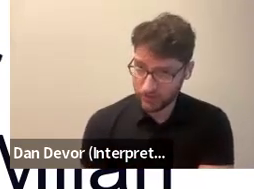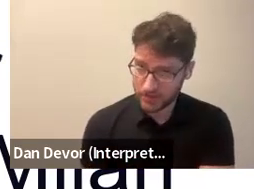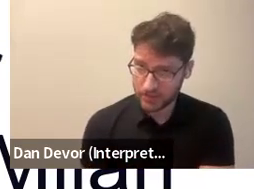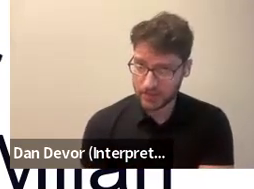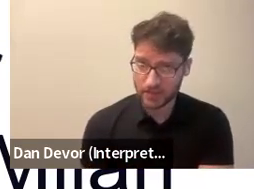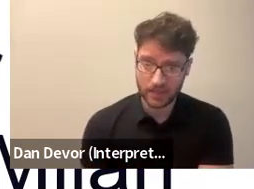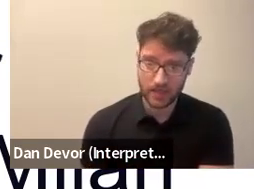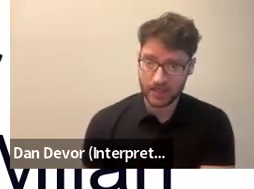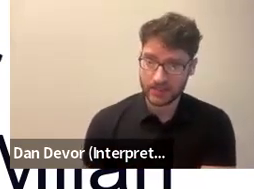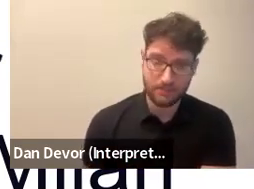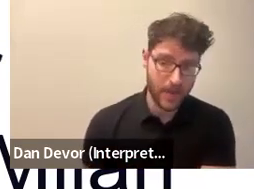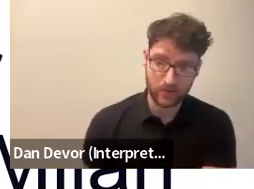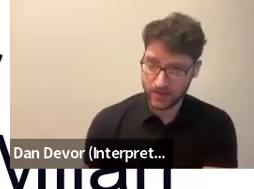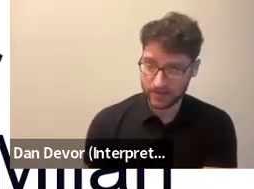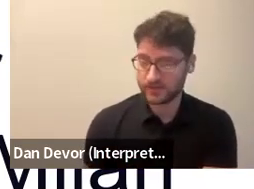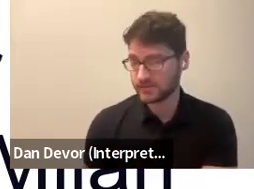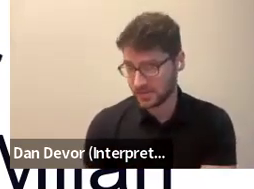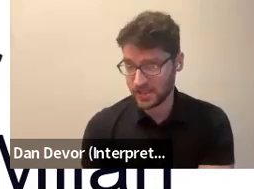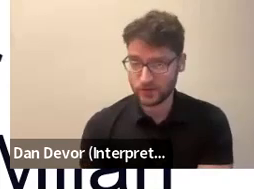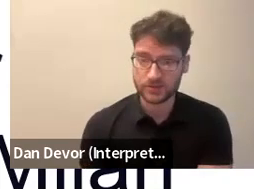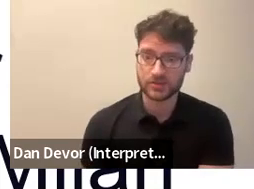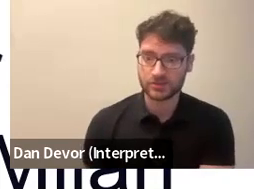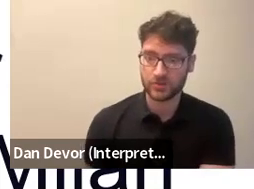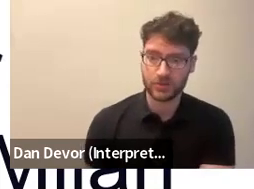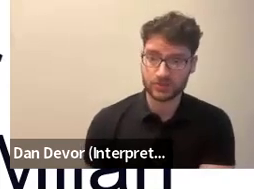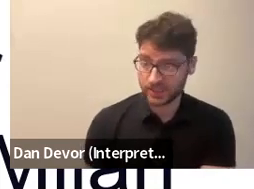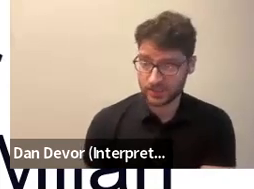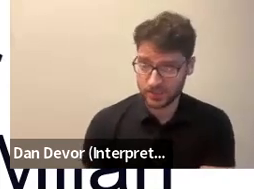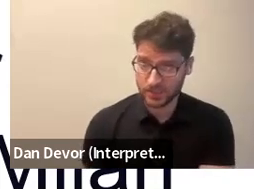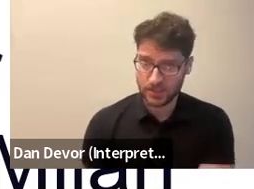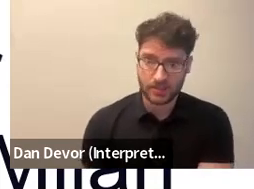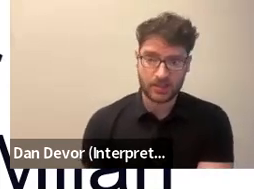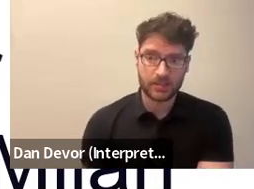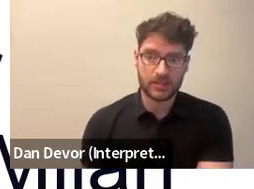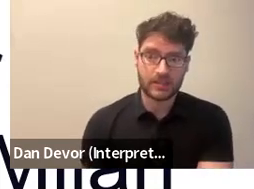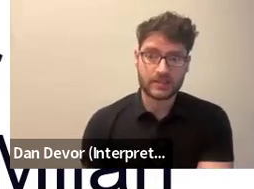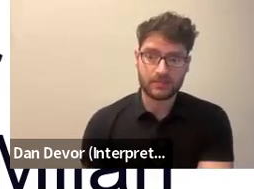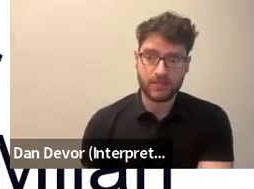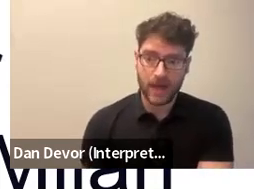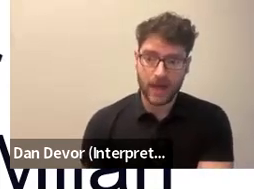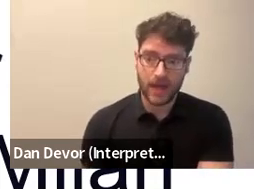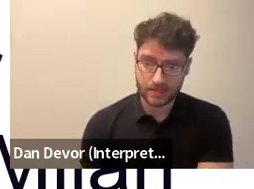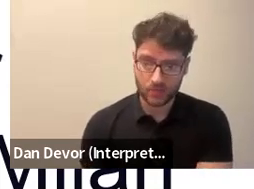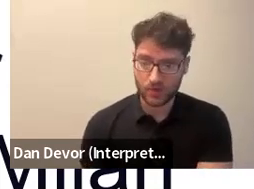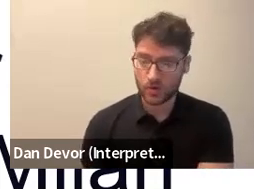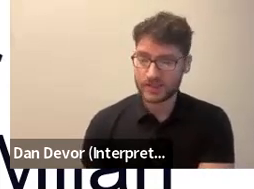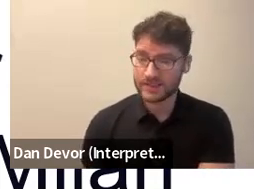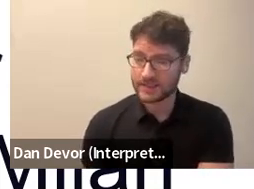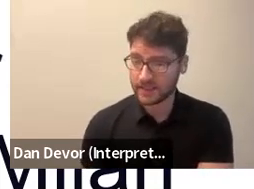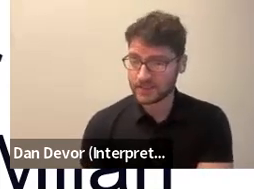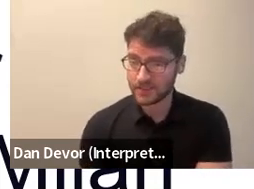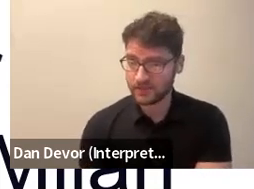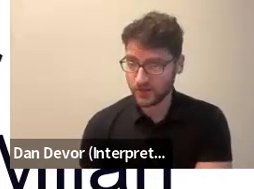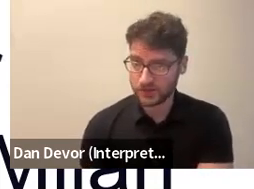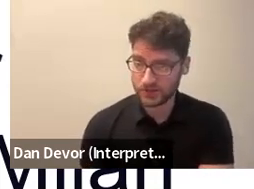the preference, and the manual method, sign language, should be rejected. This passed with